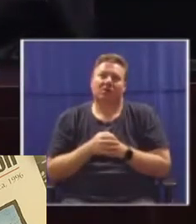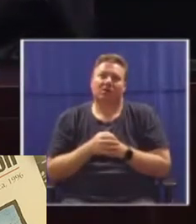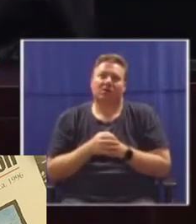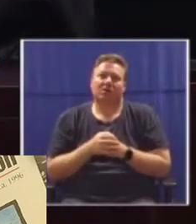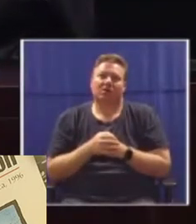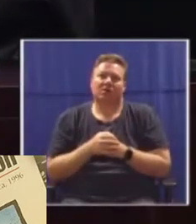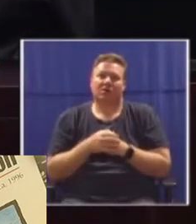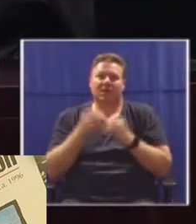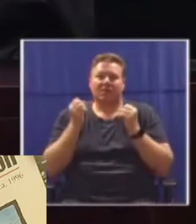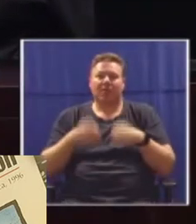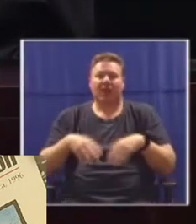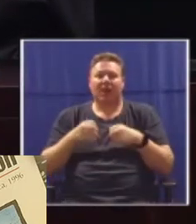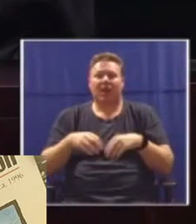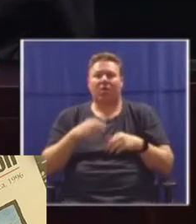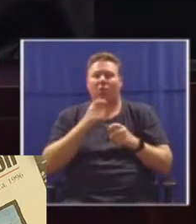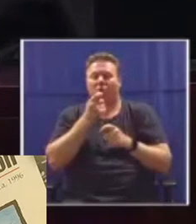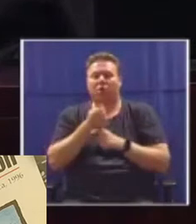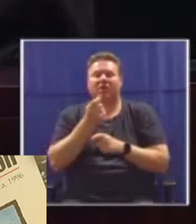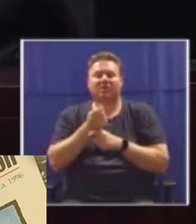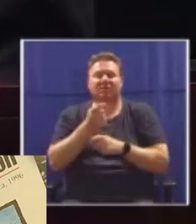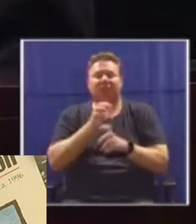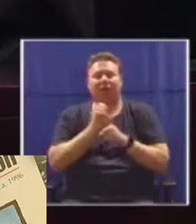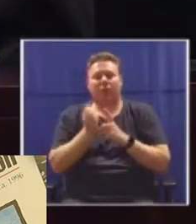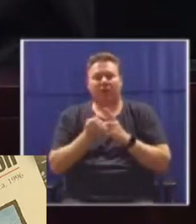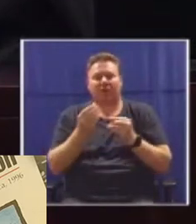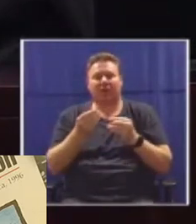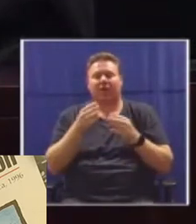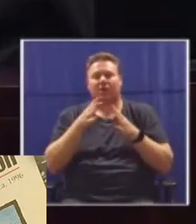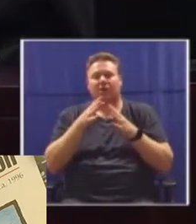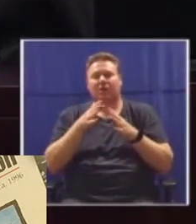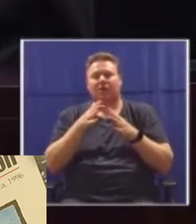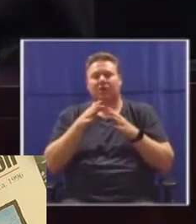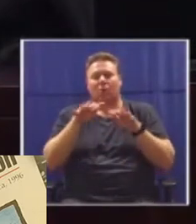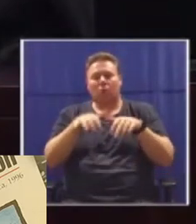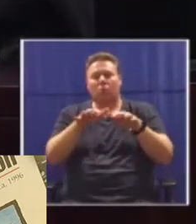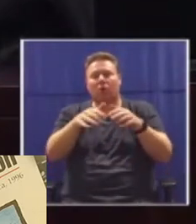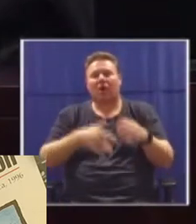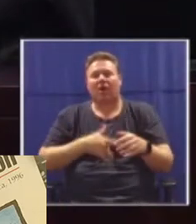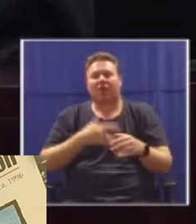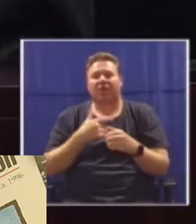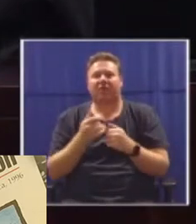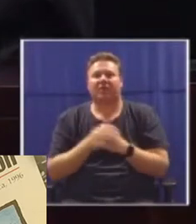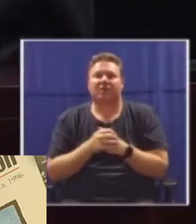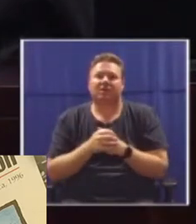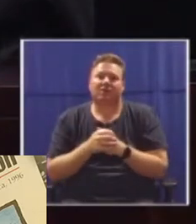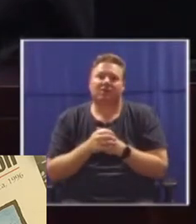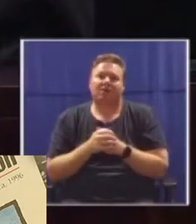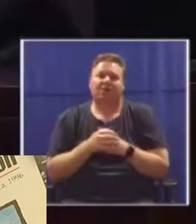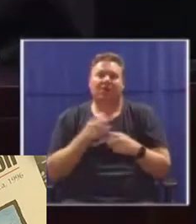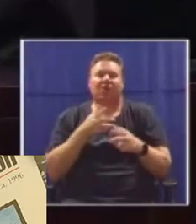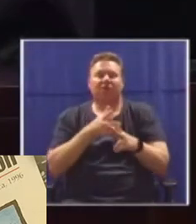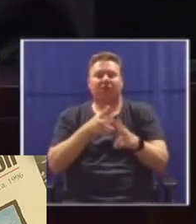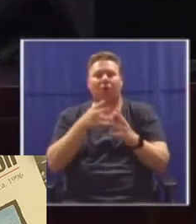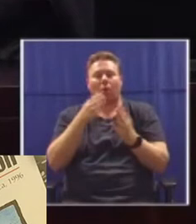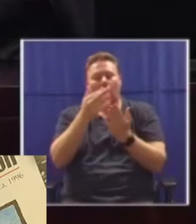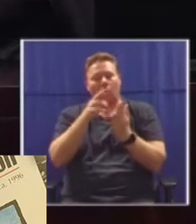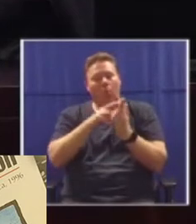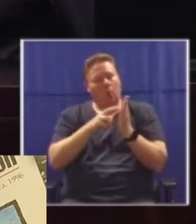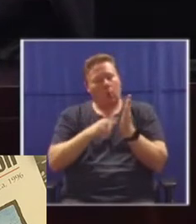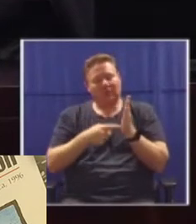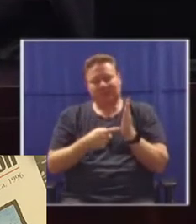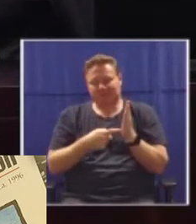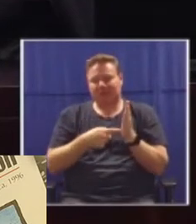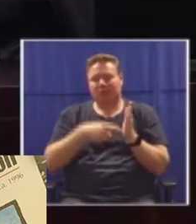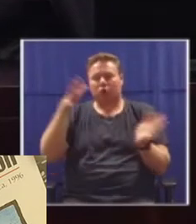our environment and the marine life. The adherence to the MARPOL Convention will assist in the reduction